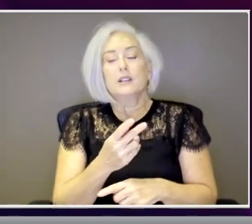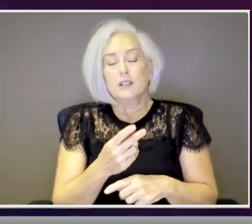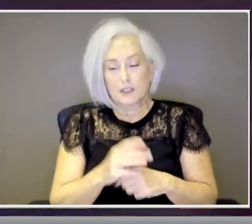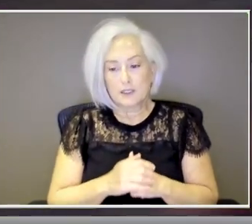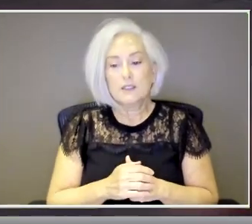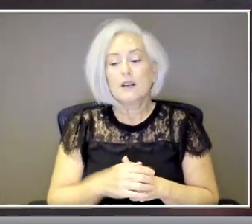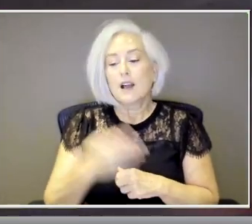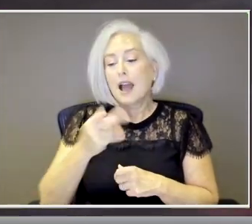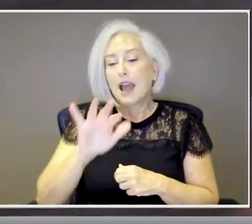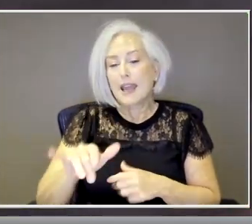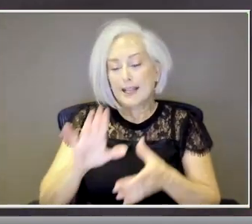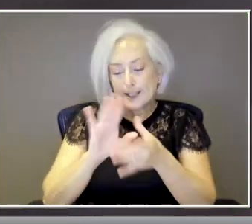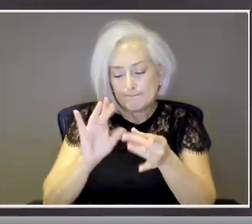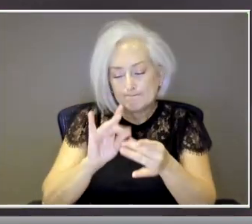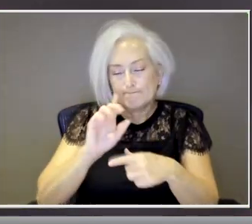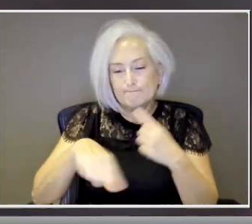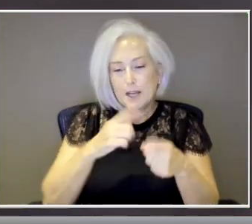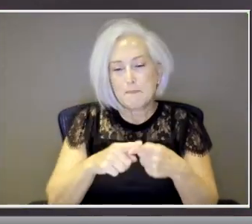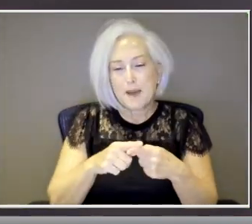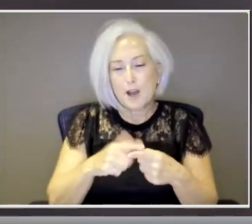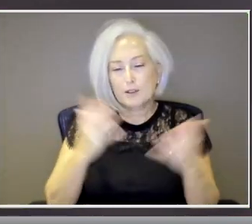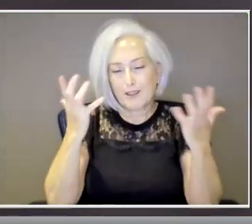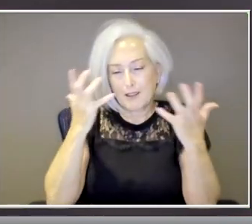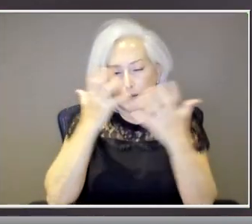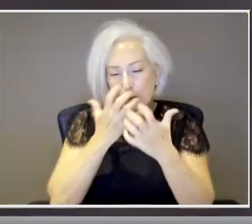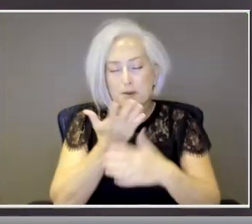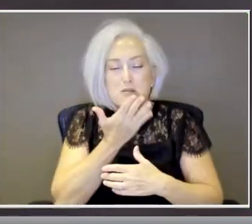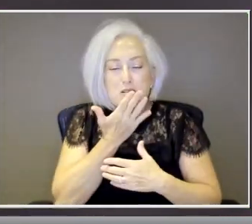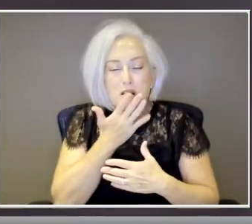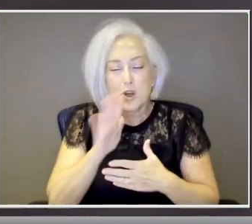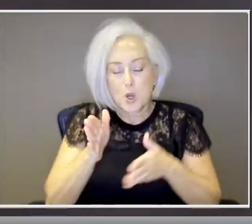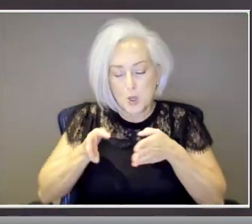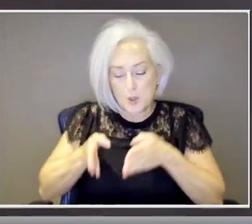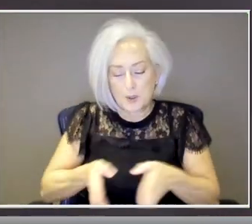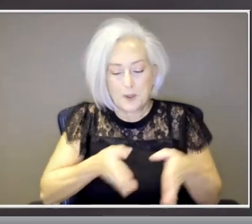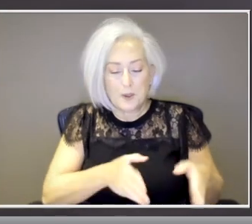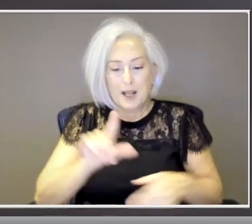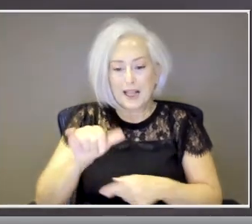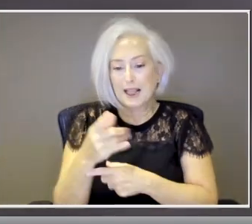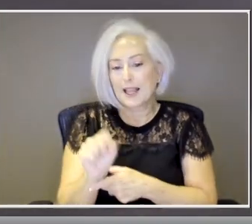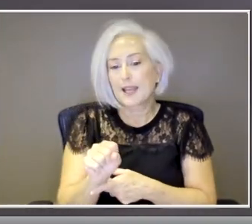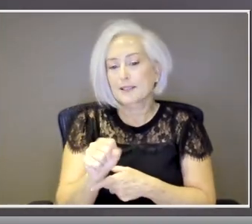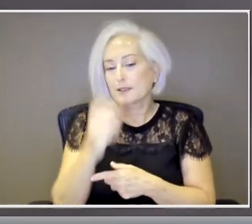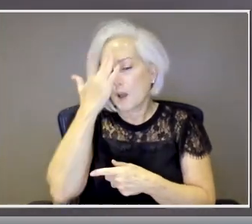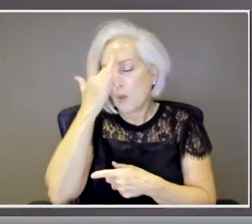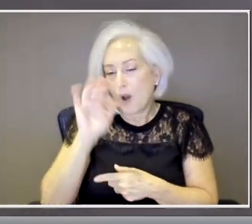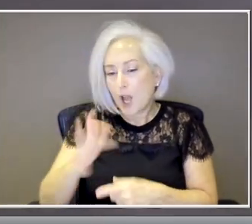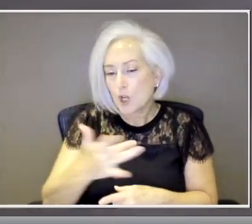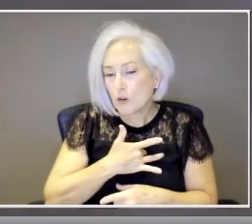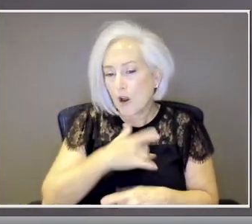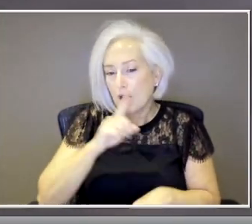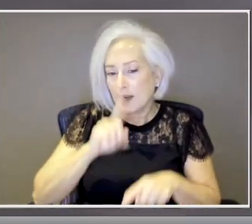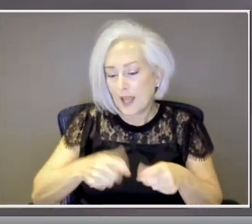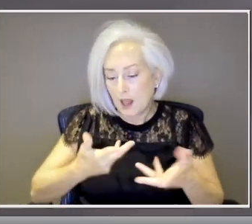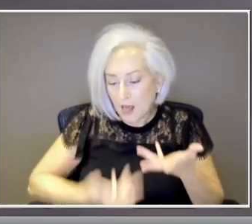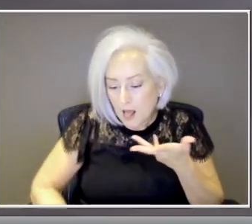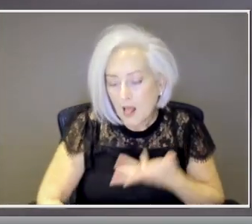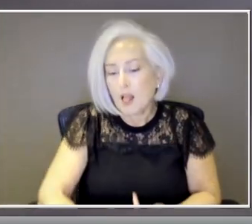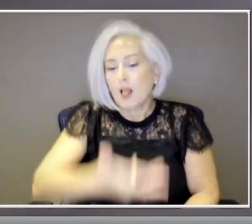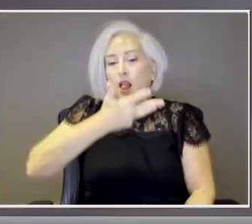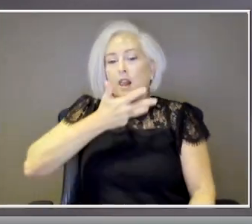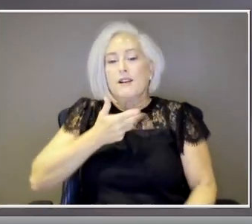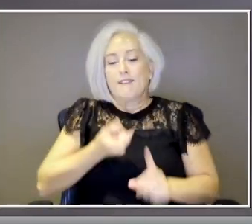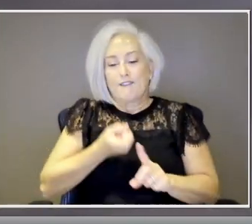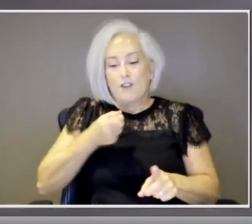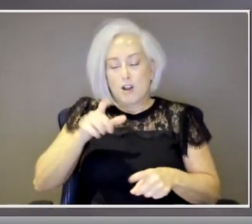about the darkening in her legs. Dr. Surface, why can't her heart then get the blood all the way from her legs back up to